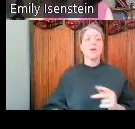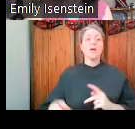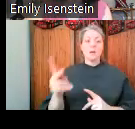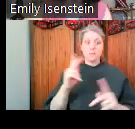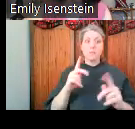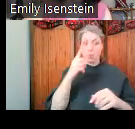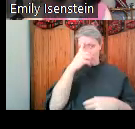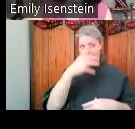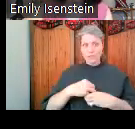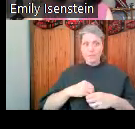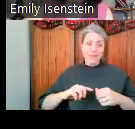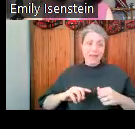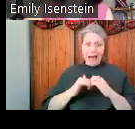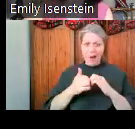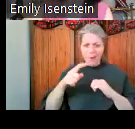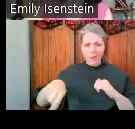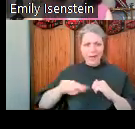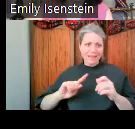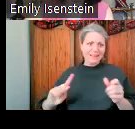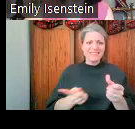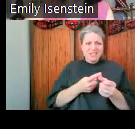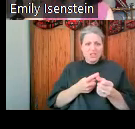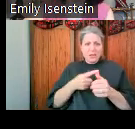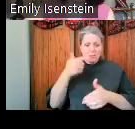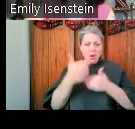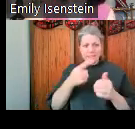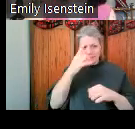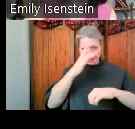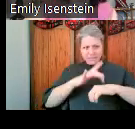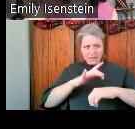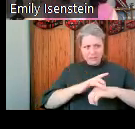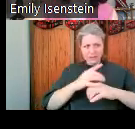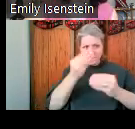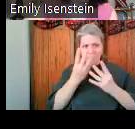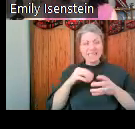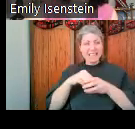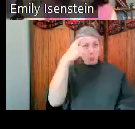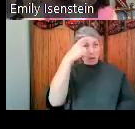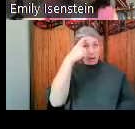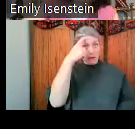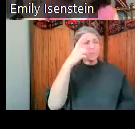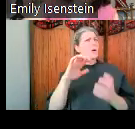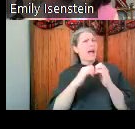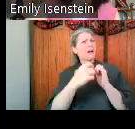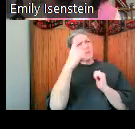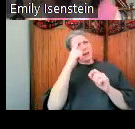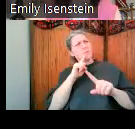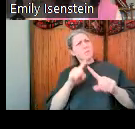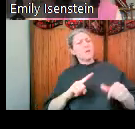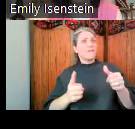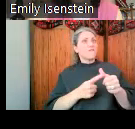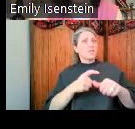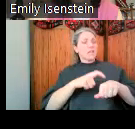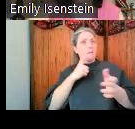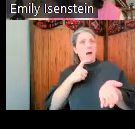brain. So this EEG can really show us exactly how the brain is responding to that very first detection